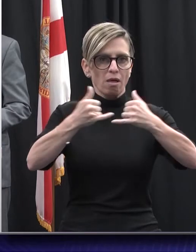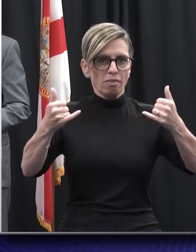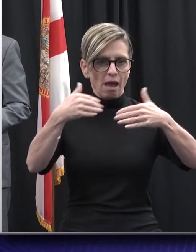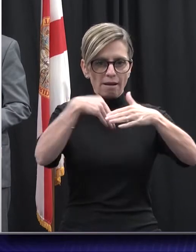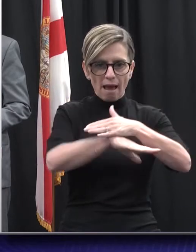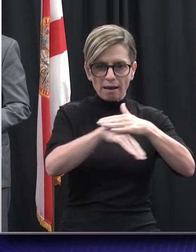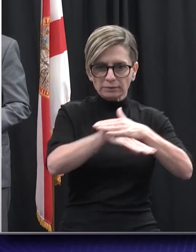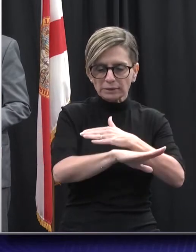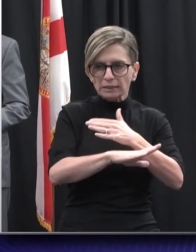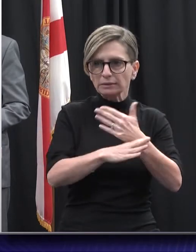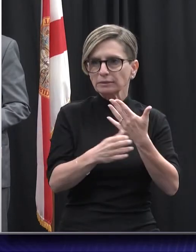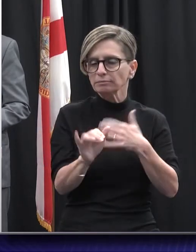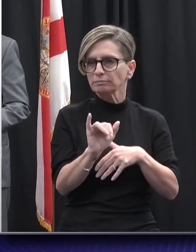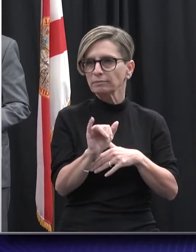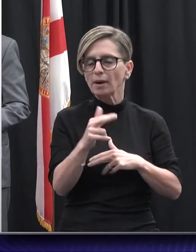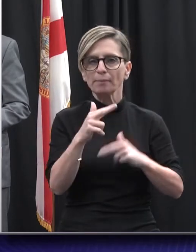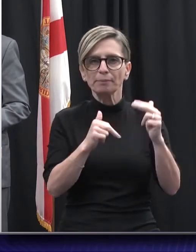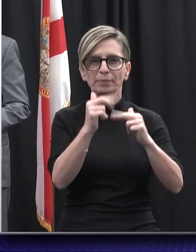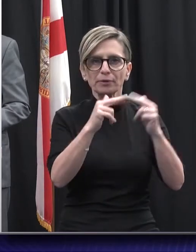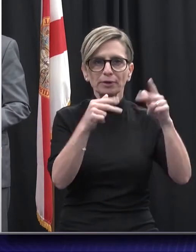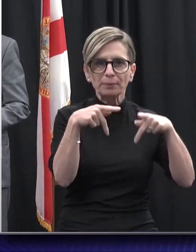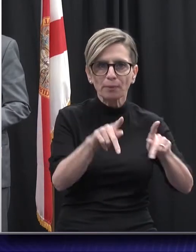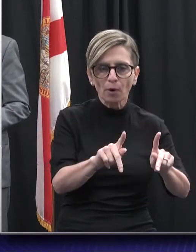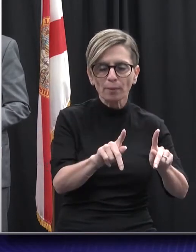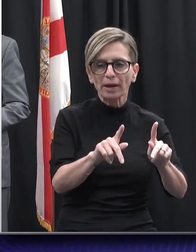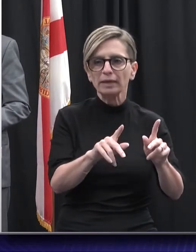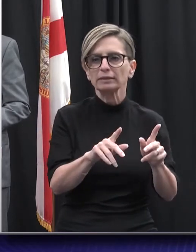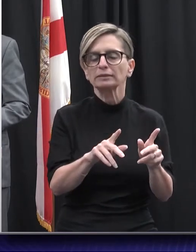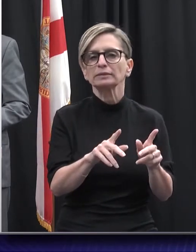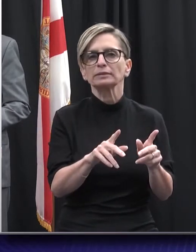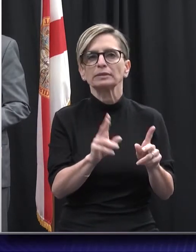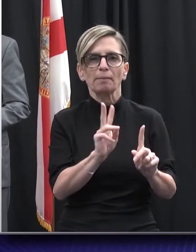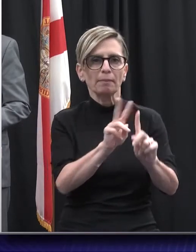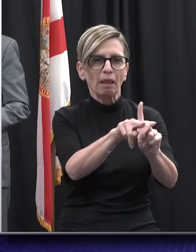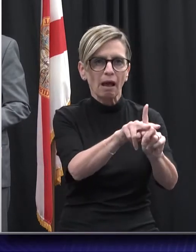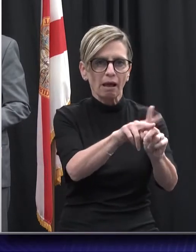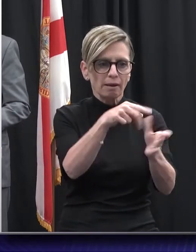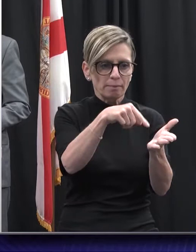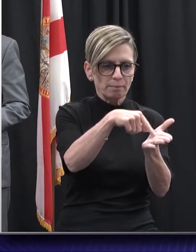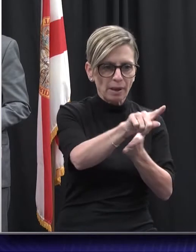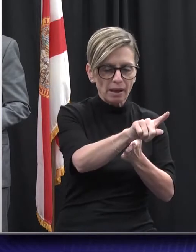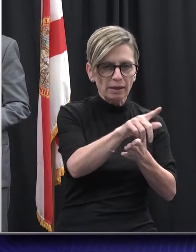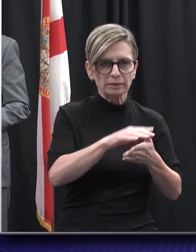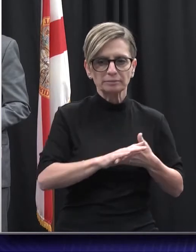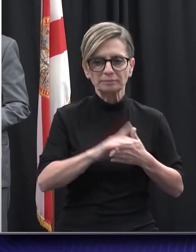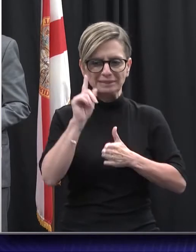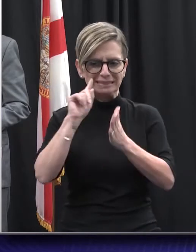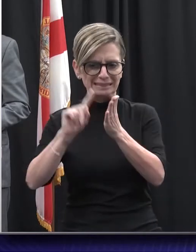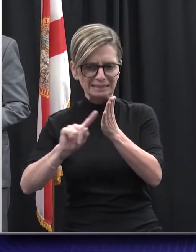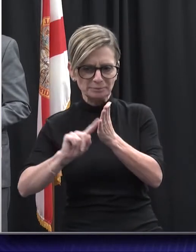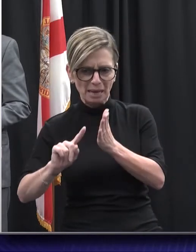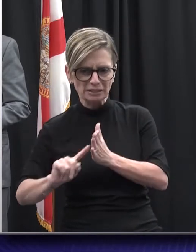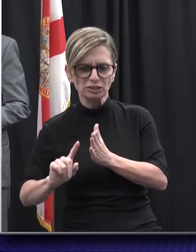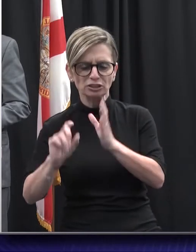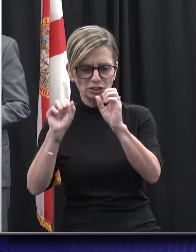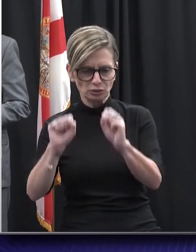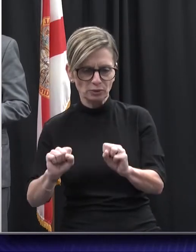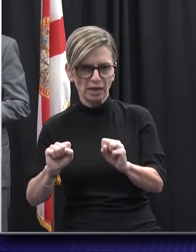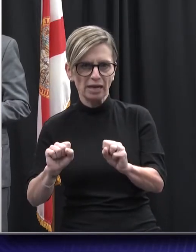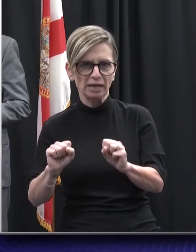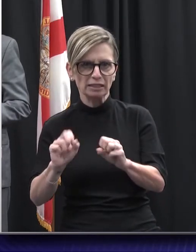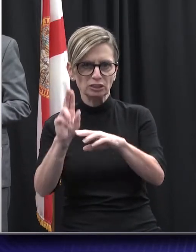building permit, you can pay for the building permit, you can even get inspections done using